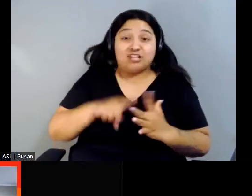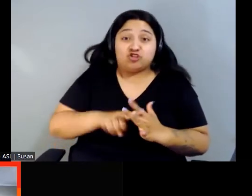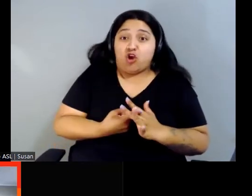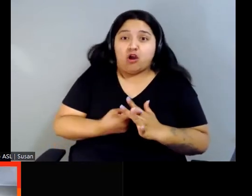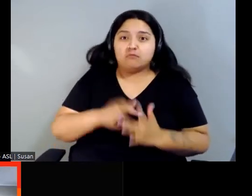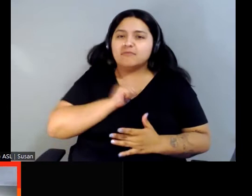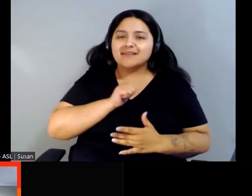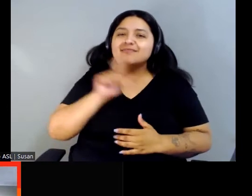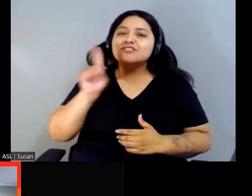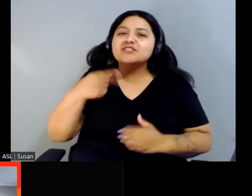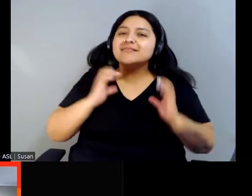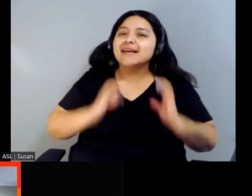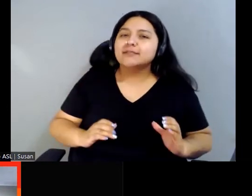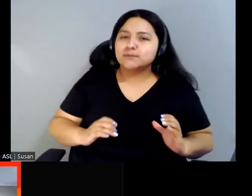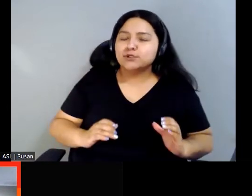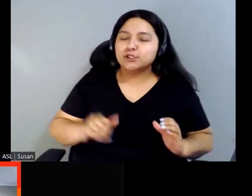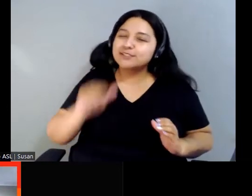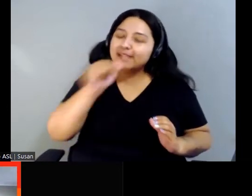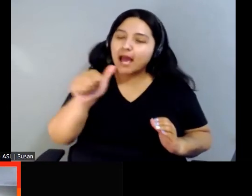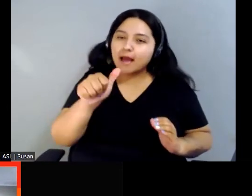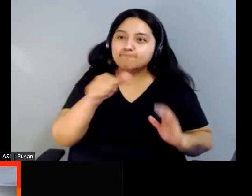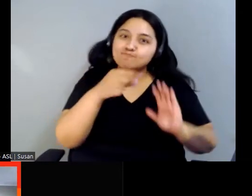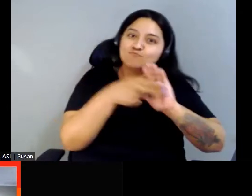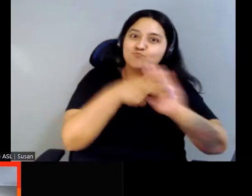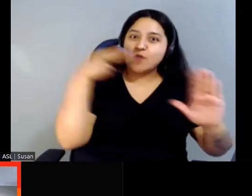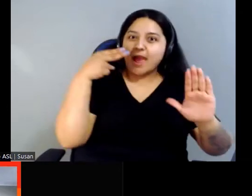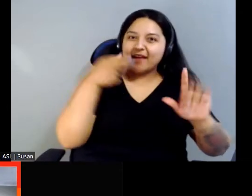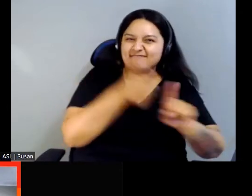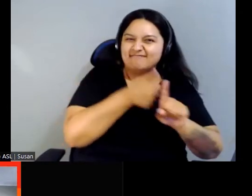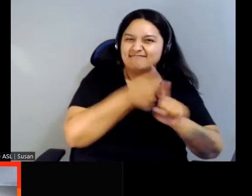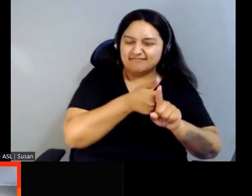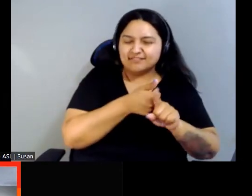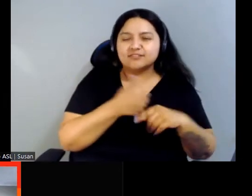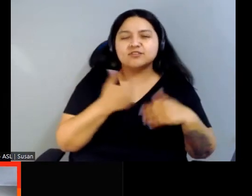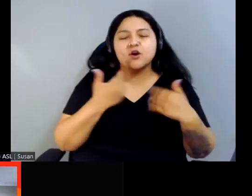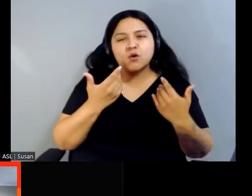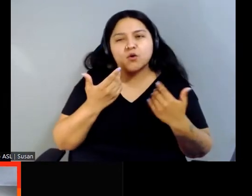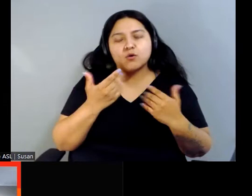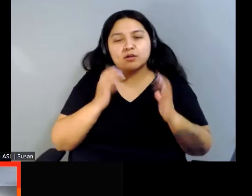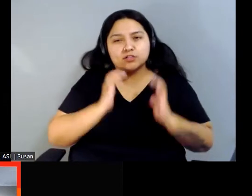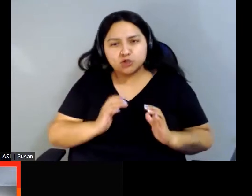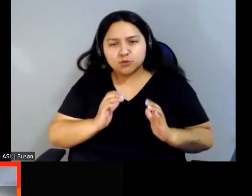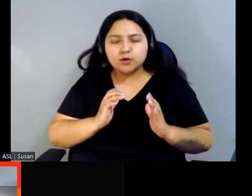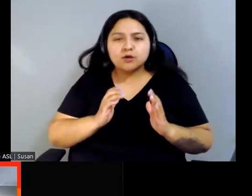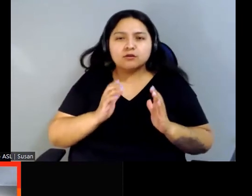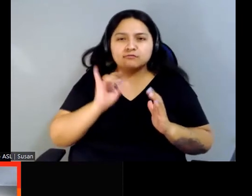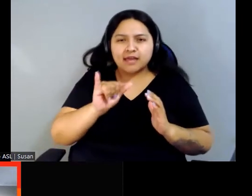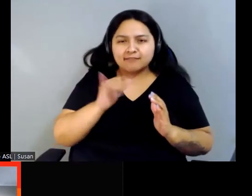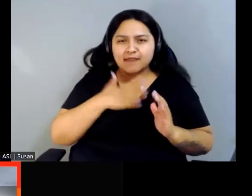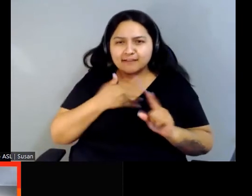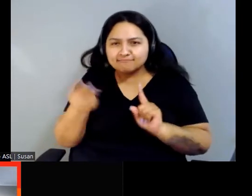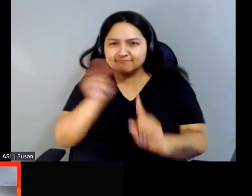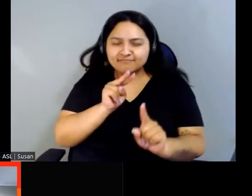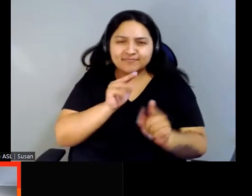a brand. And I think that's guided me in ways that a lot of people who are